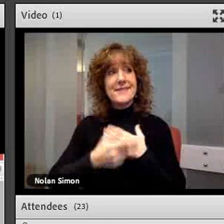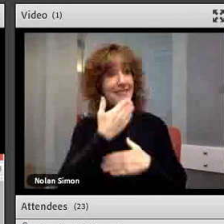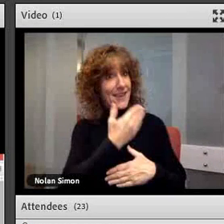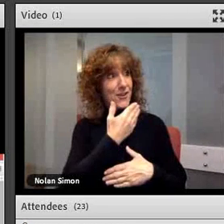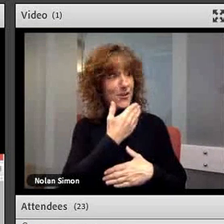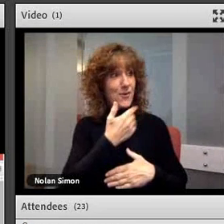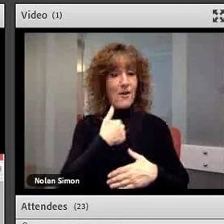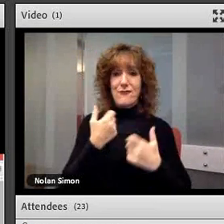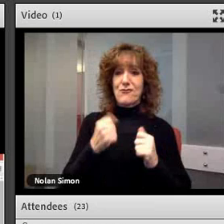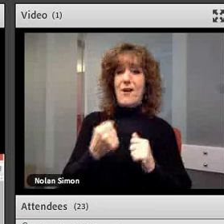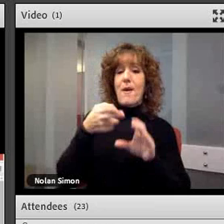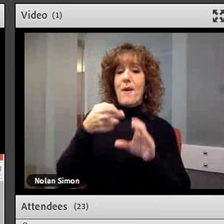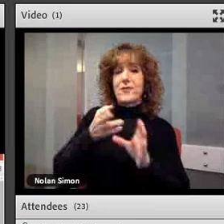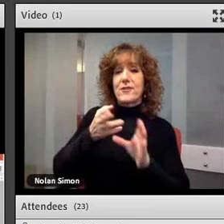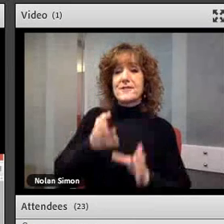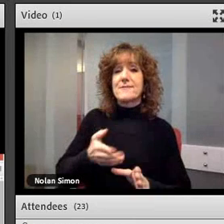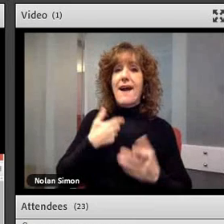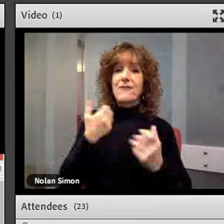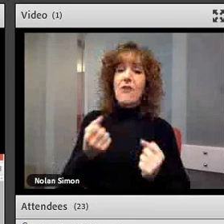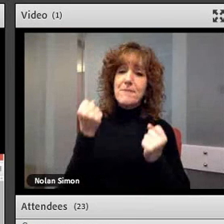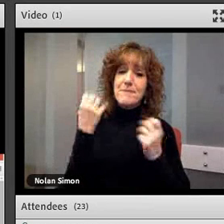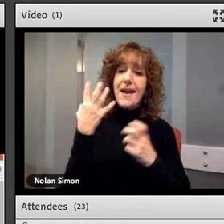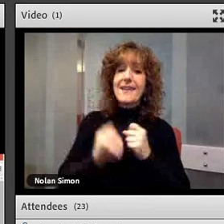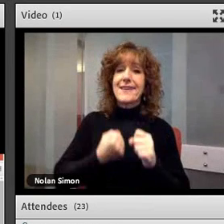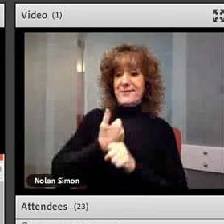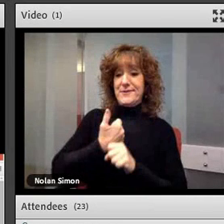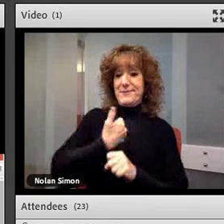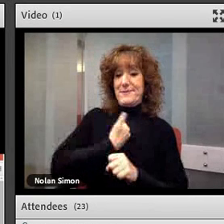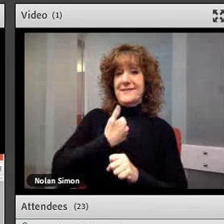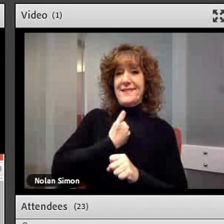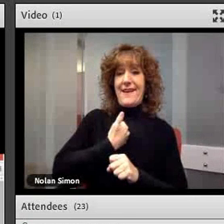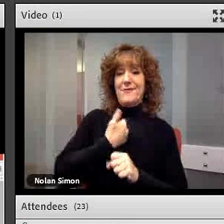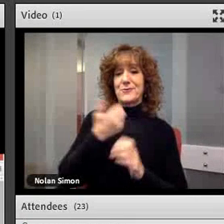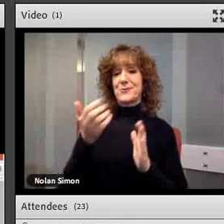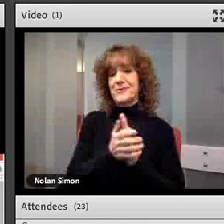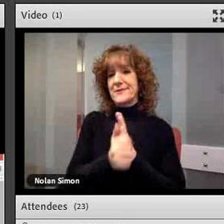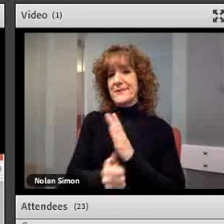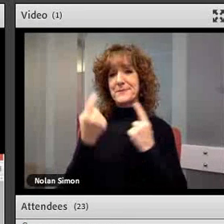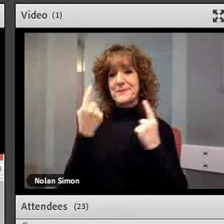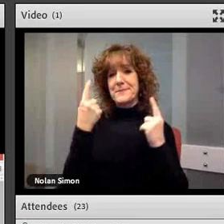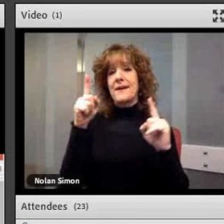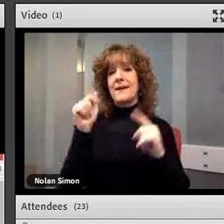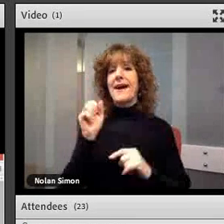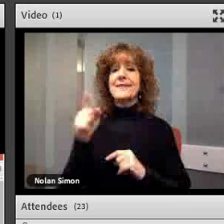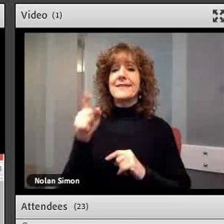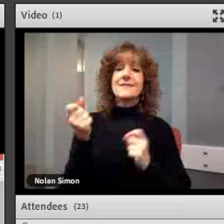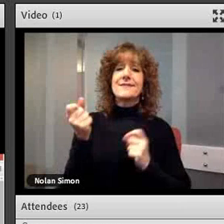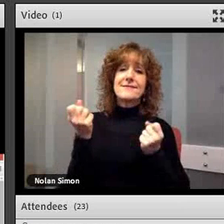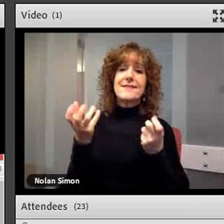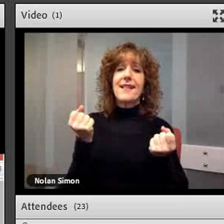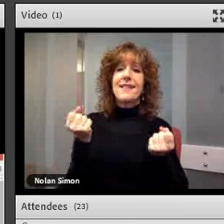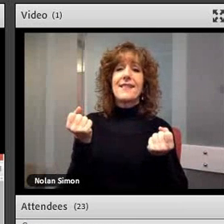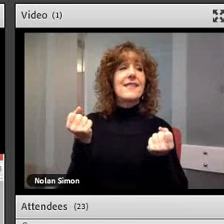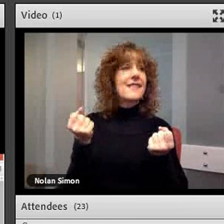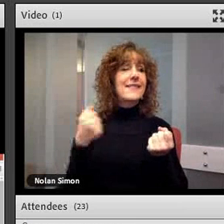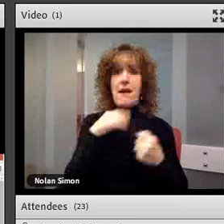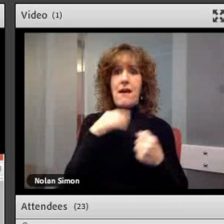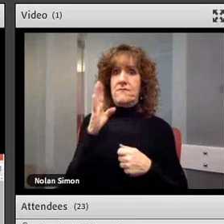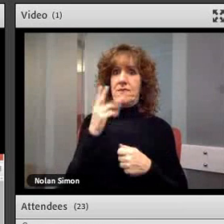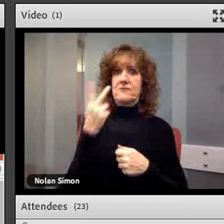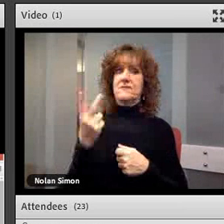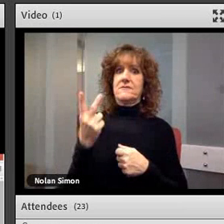I've tried, like one of our participants, I've tried for years to master ASL, and I've never